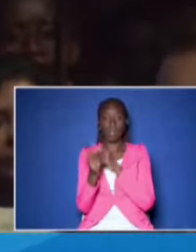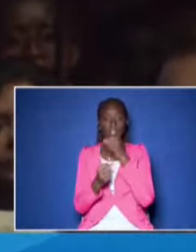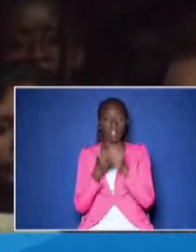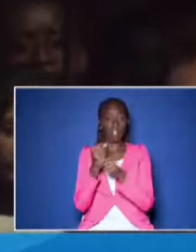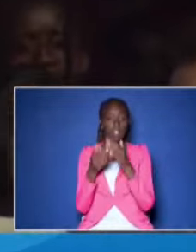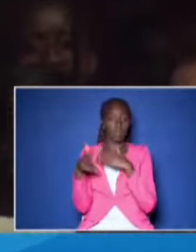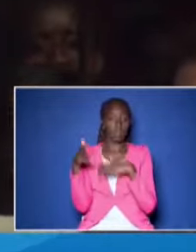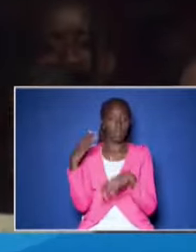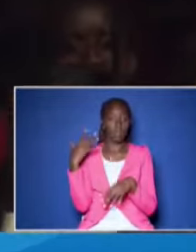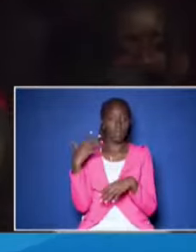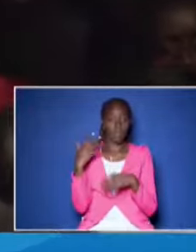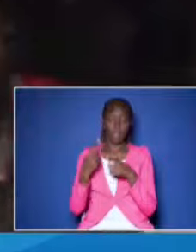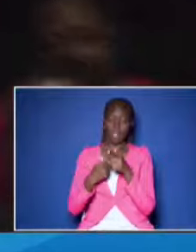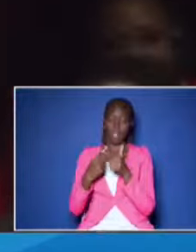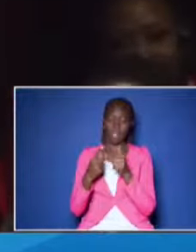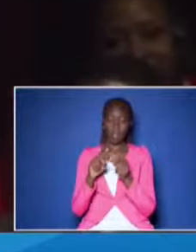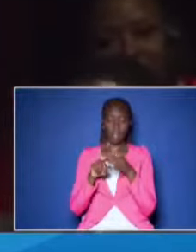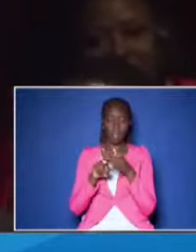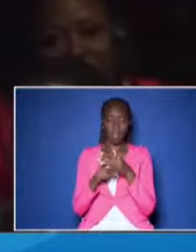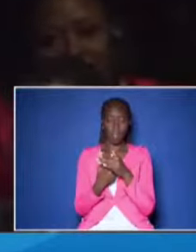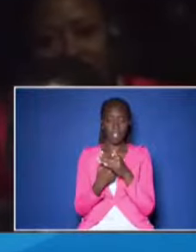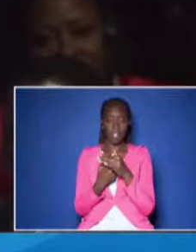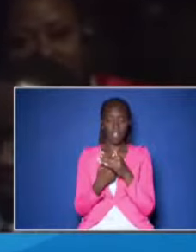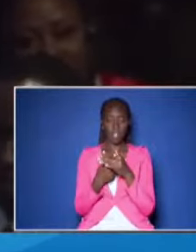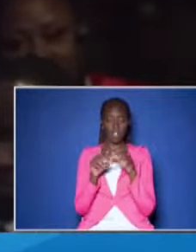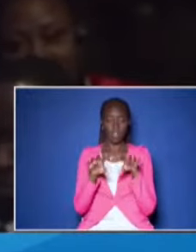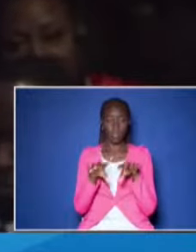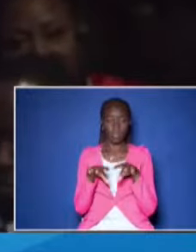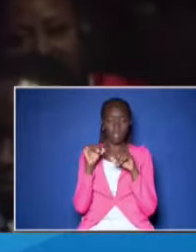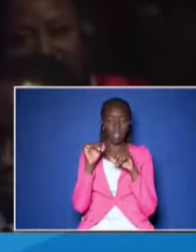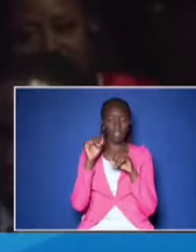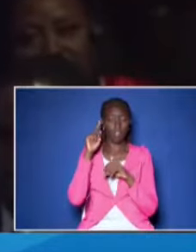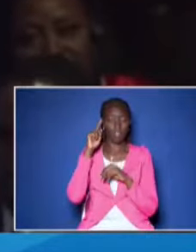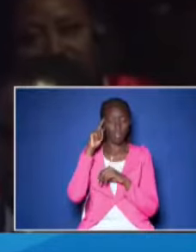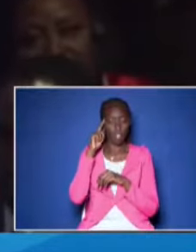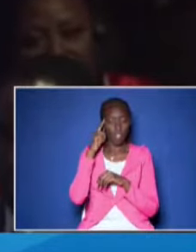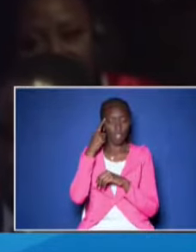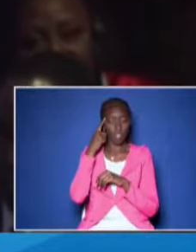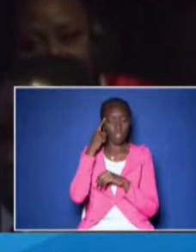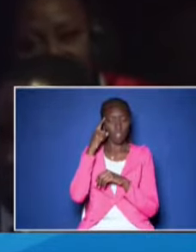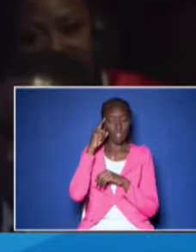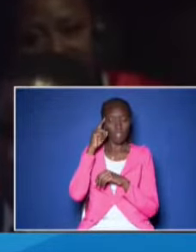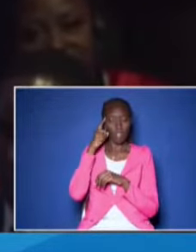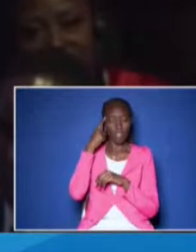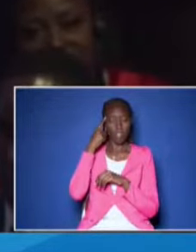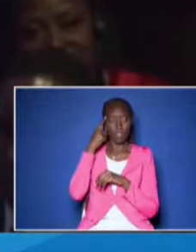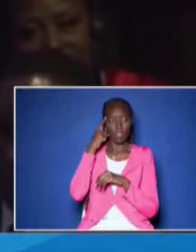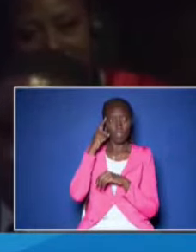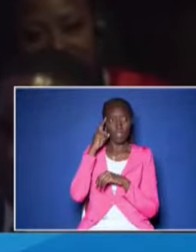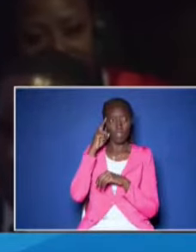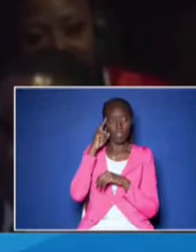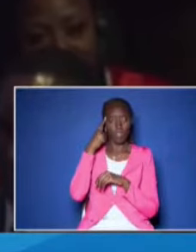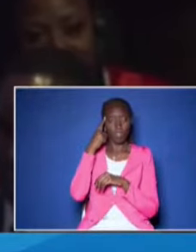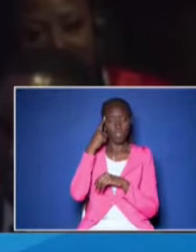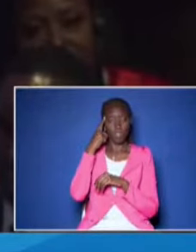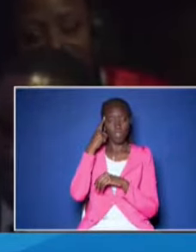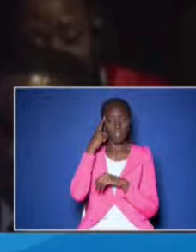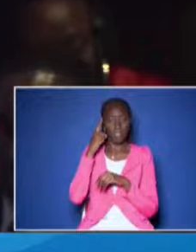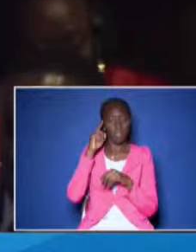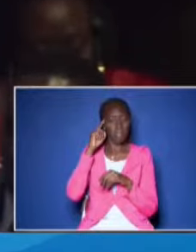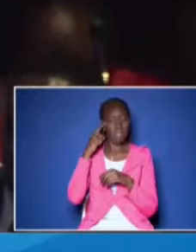ago I began to take those thoughts I told you earlier think